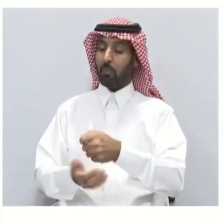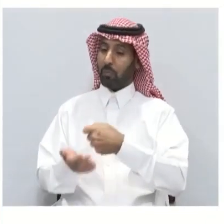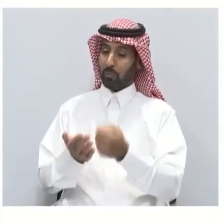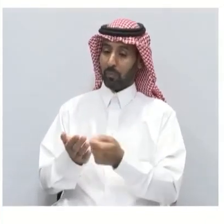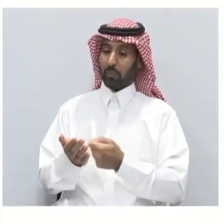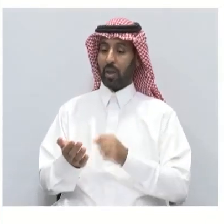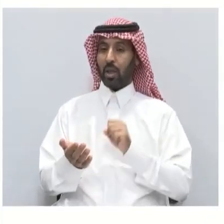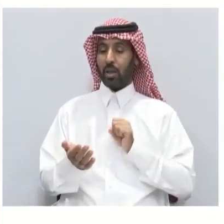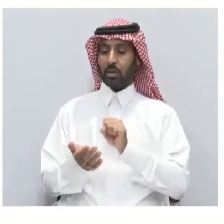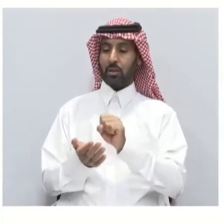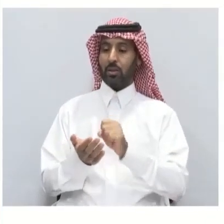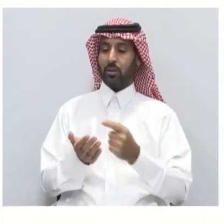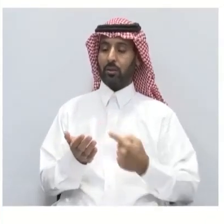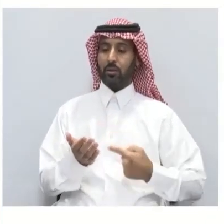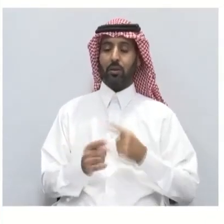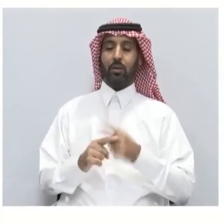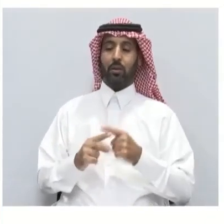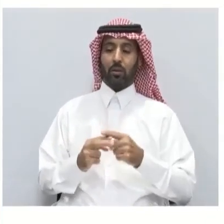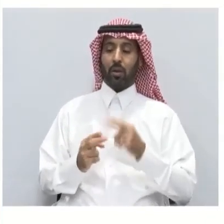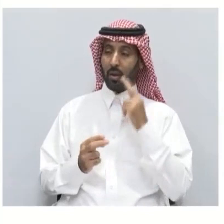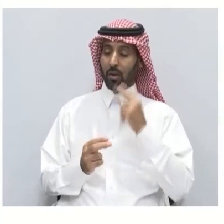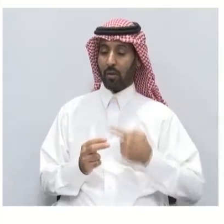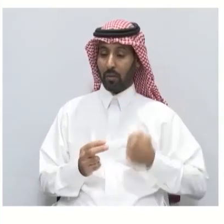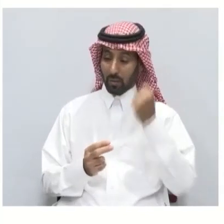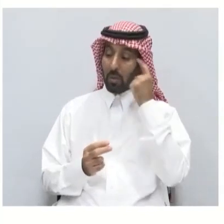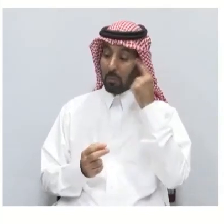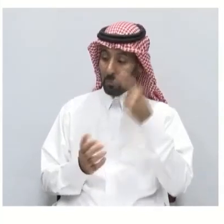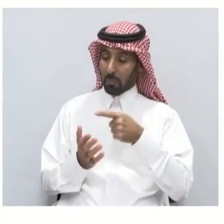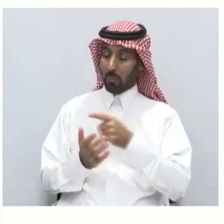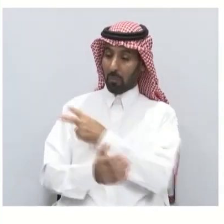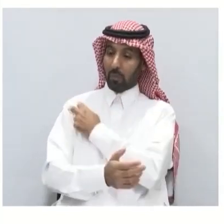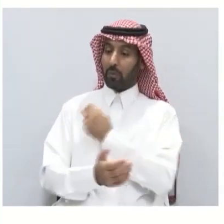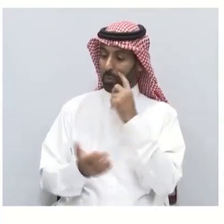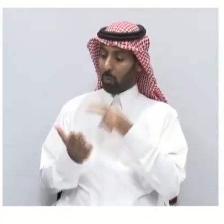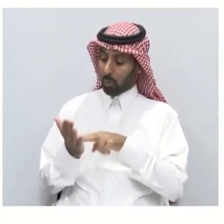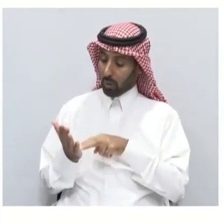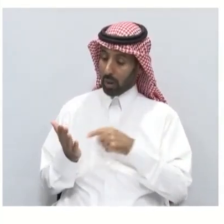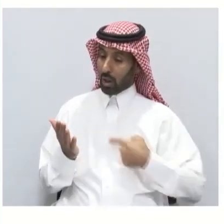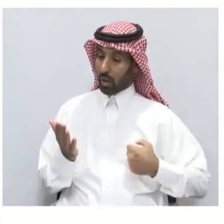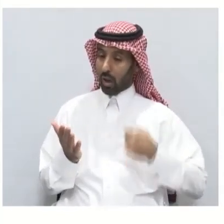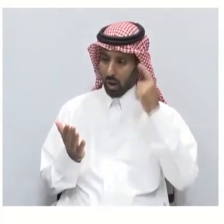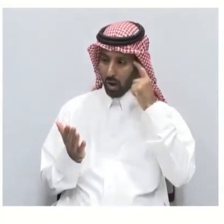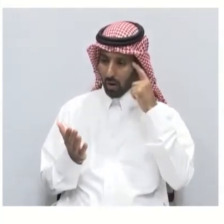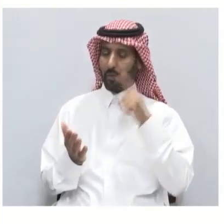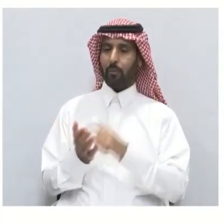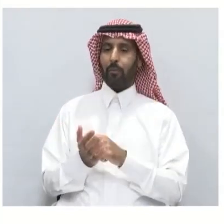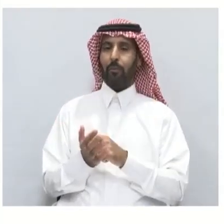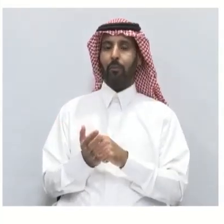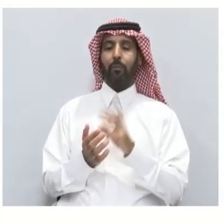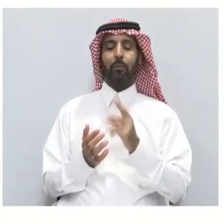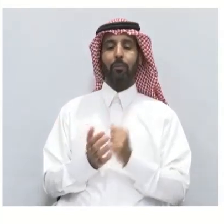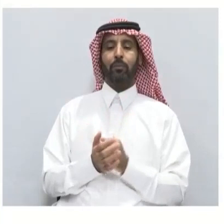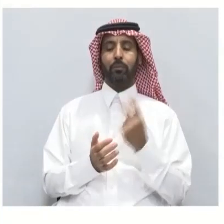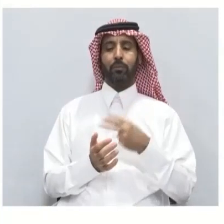card was reported stolen from an unlocked apartment last month. According to the police, Alfredo Ramirez,